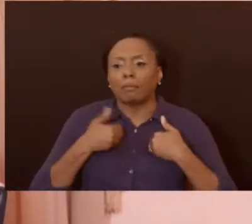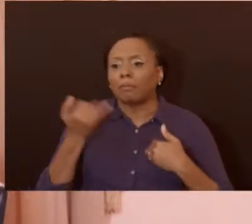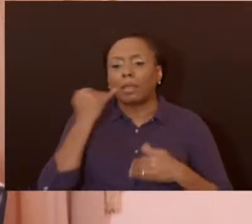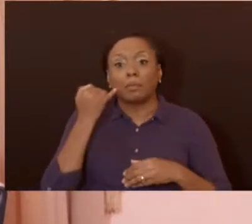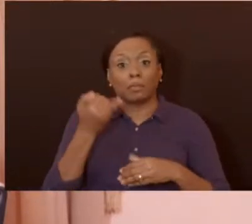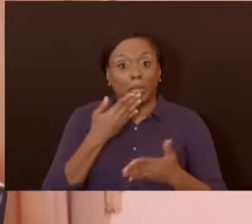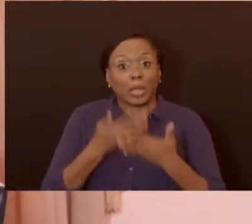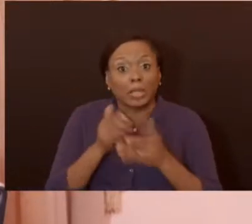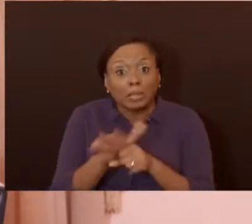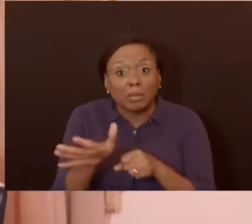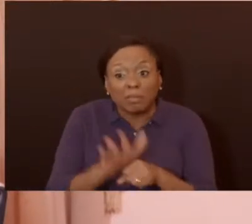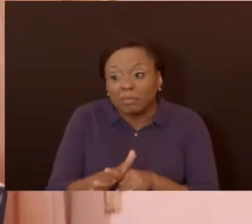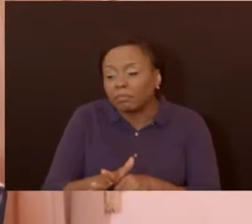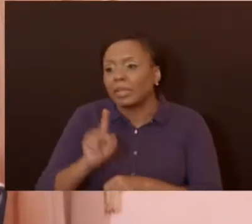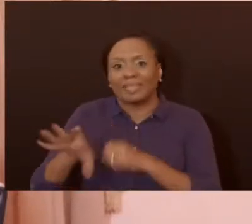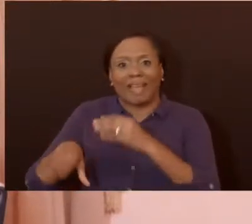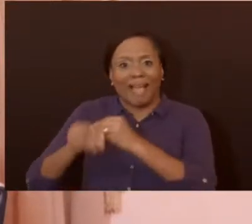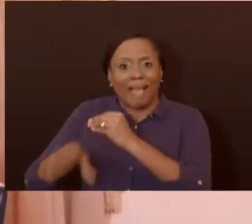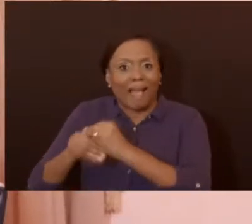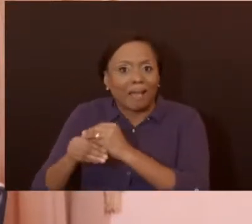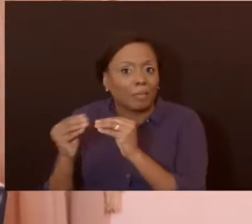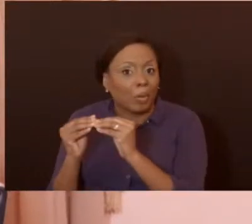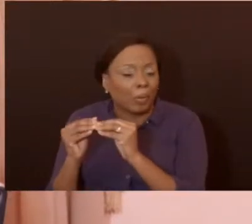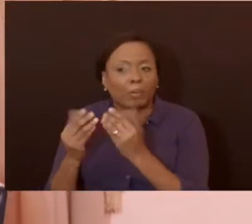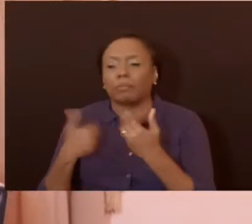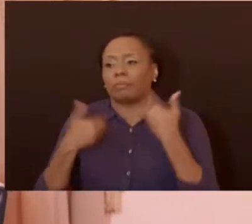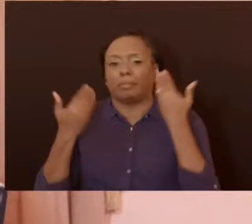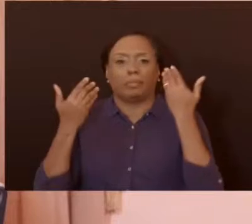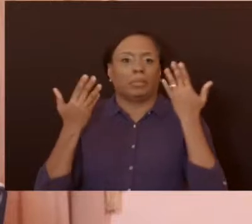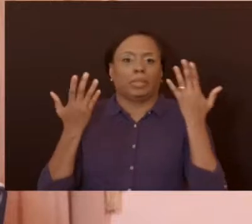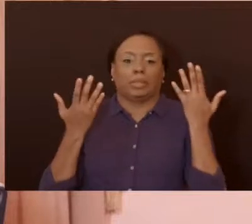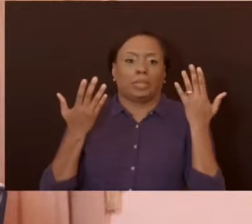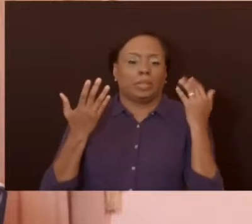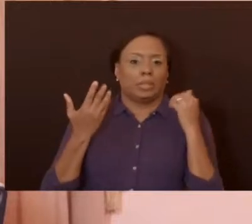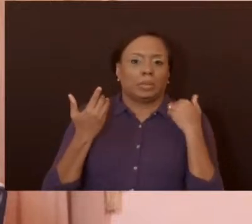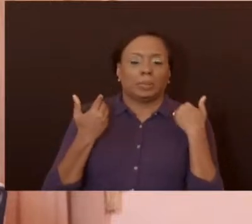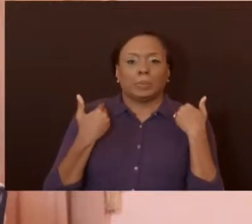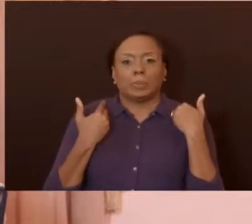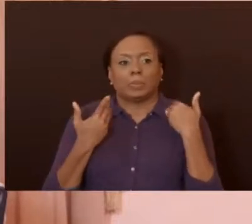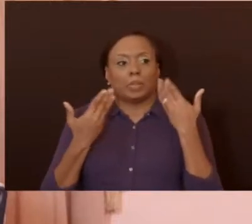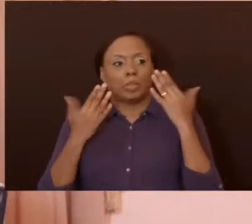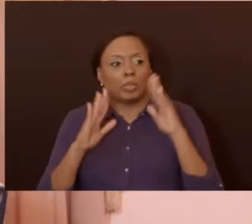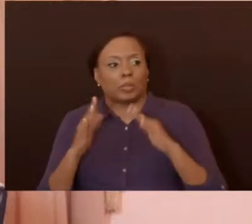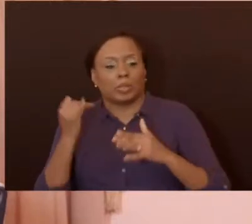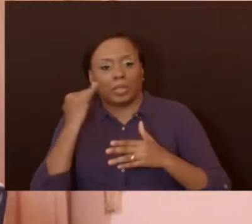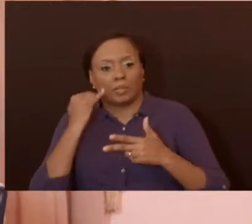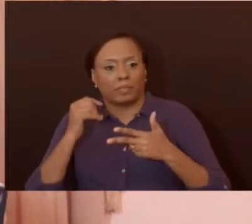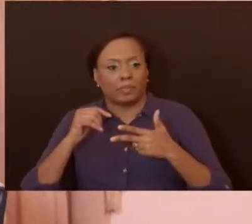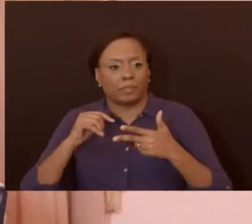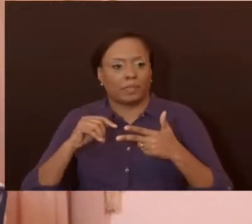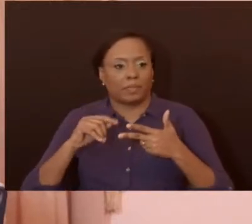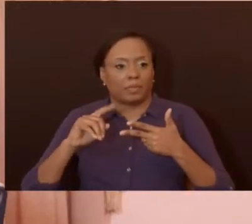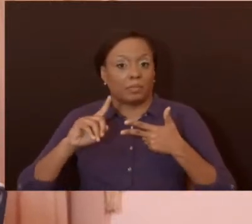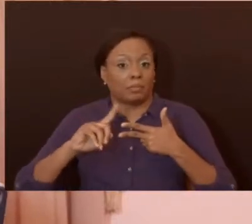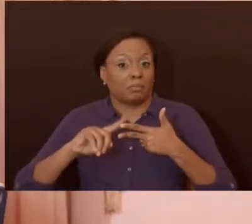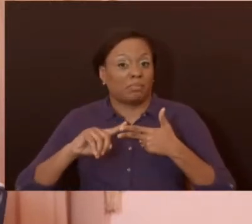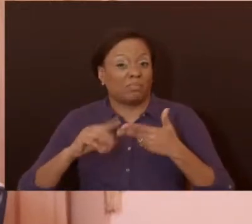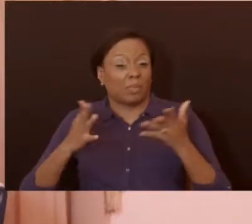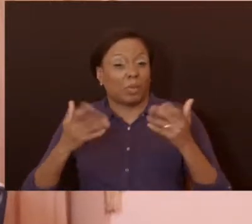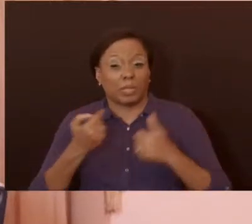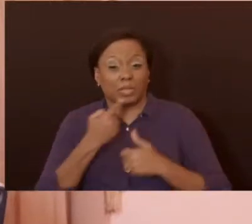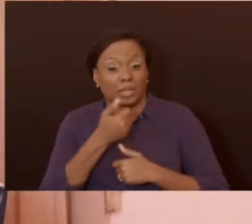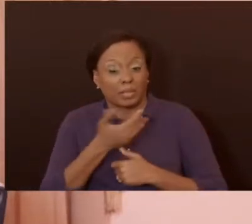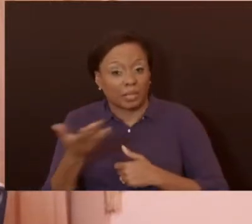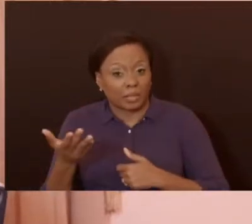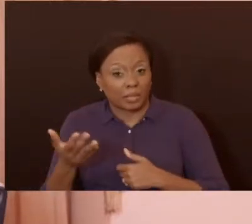what further facilities we should have in the pipeline. I don't know if Ingrid would like to give more specifics from a medical point of